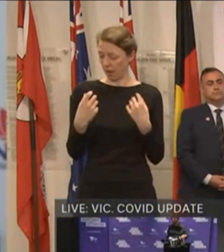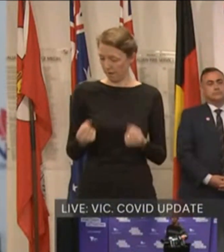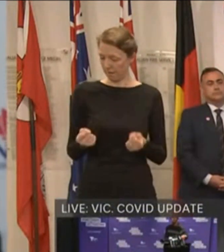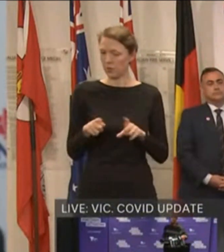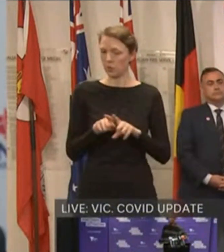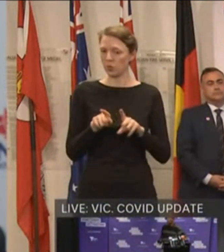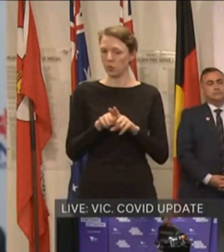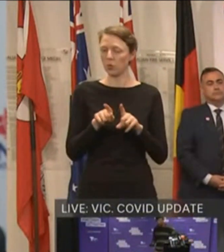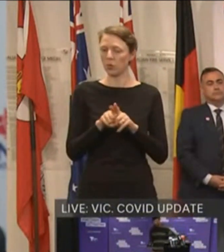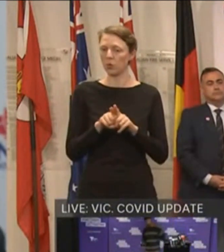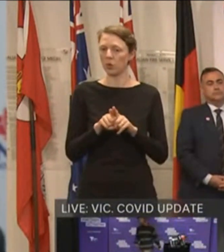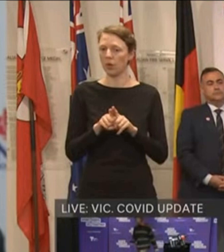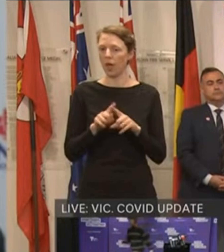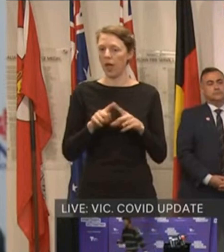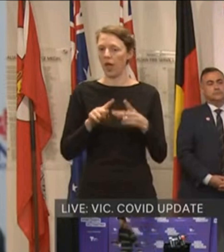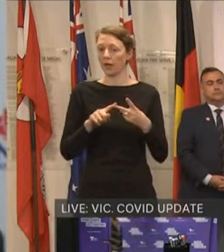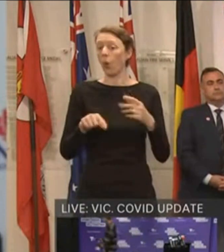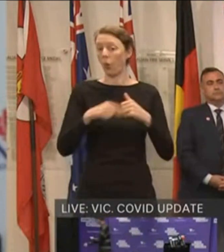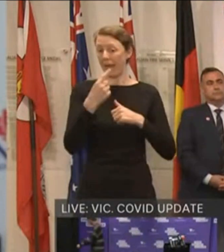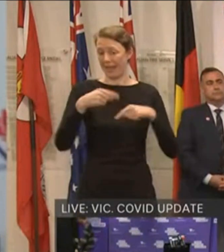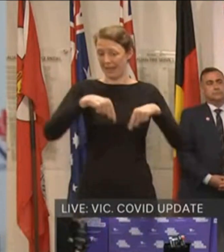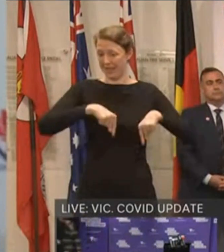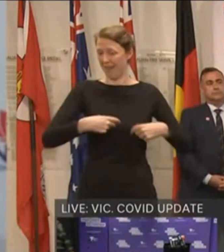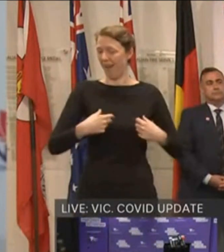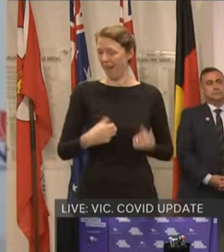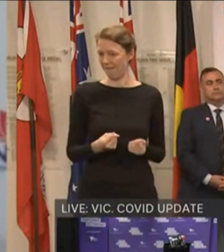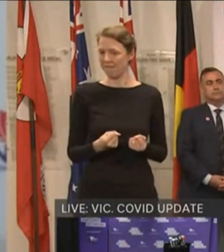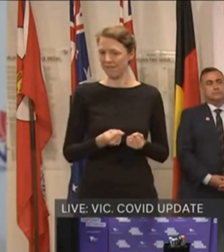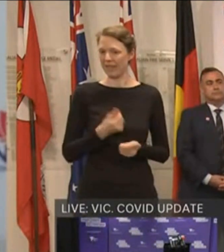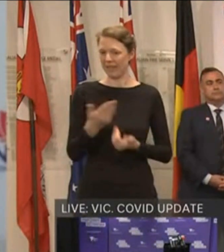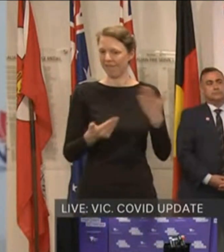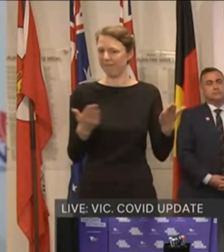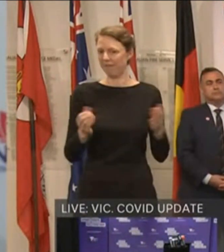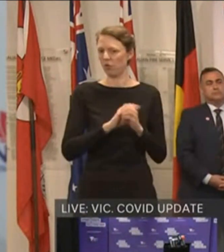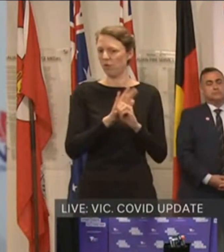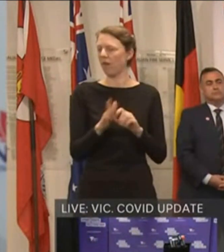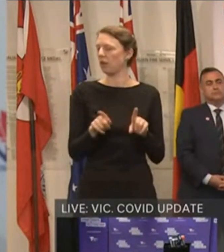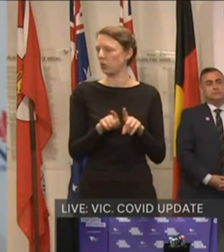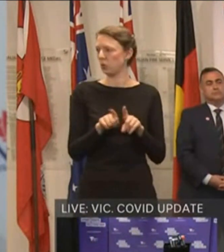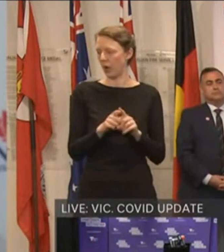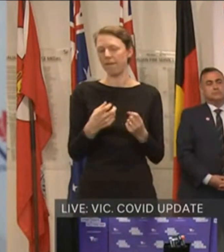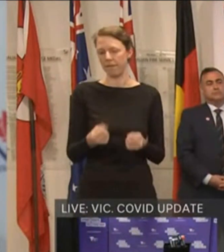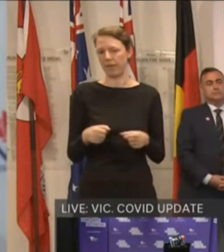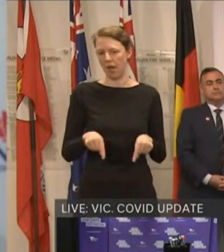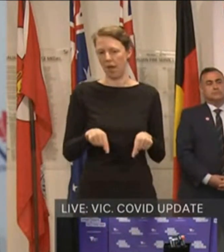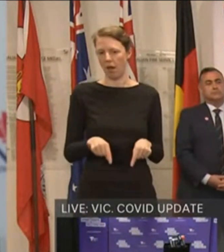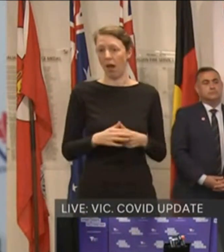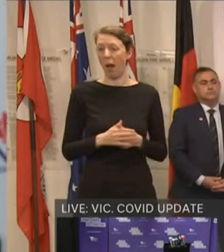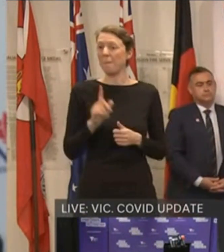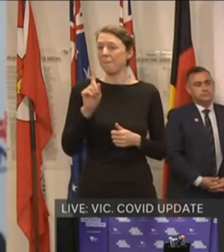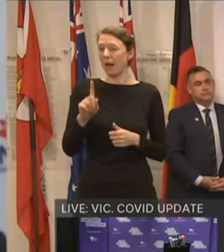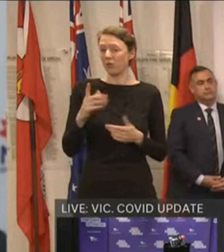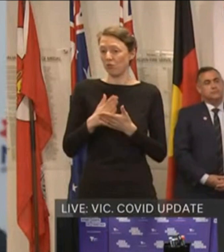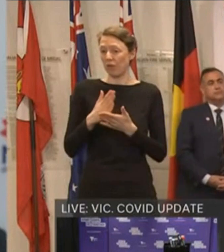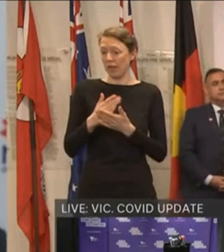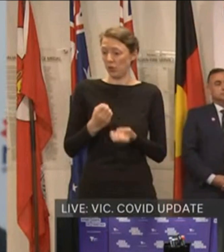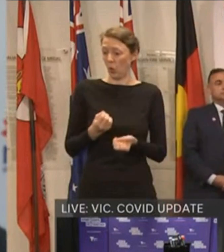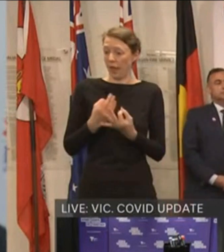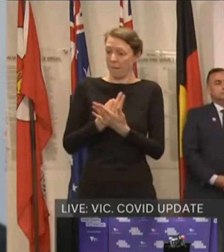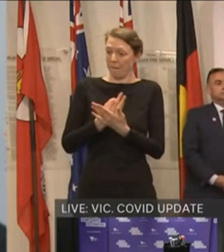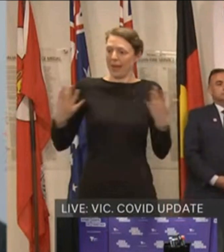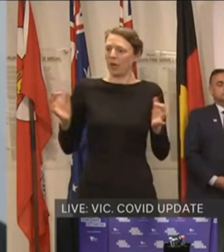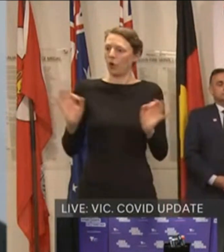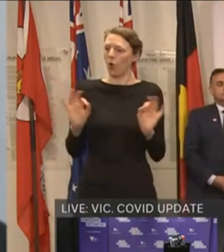the restrictions. But I think this is a wake-up call where we're in a particular risk period. We know we've had introductions of